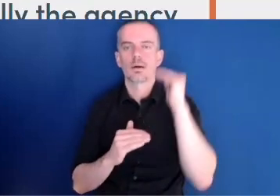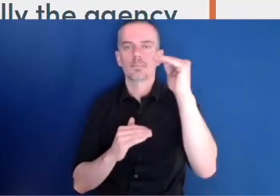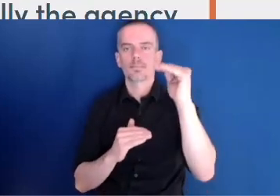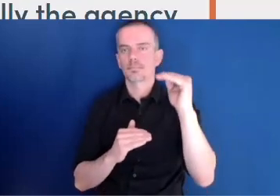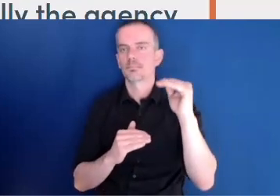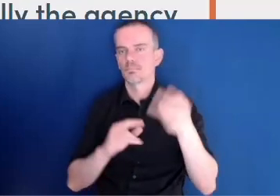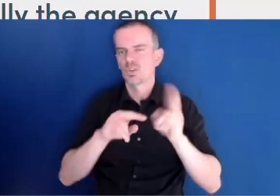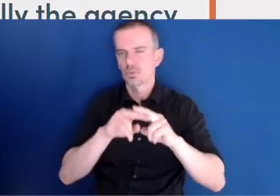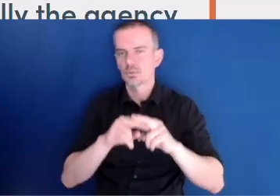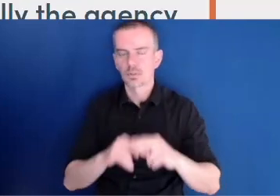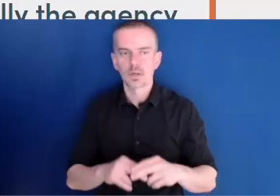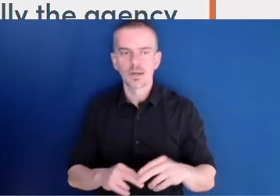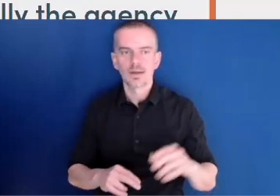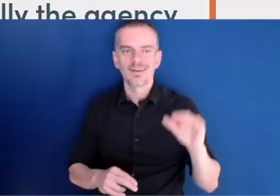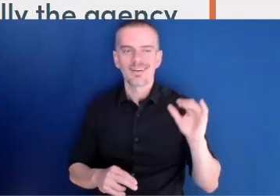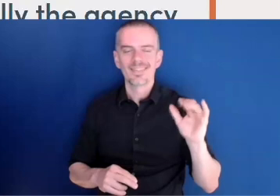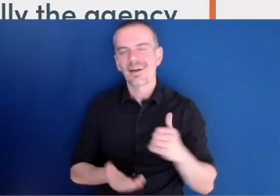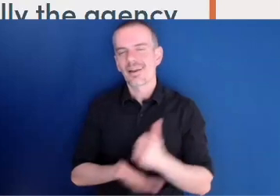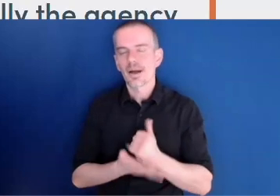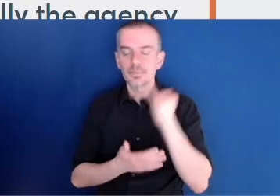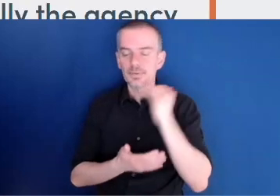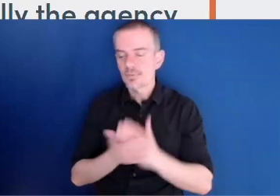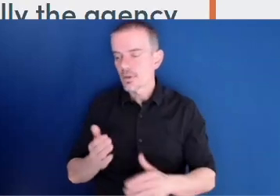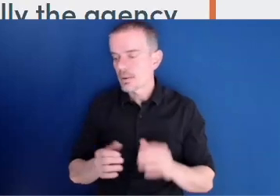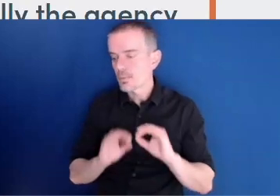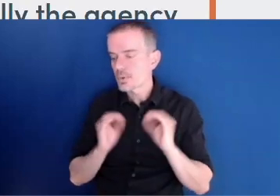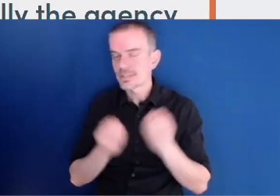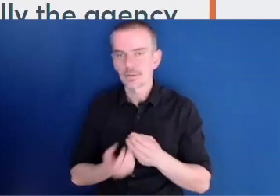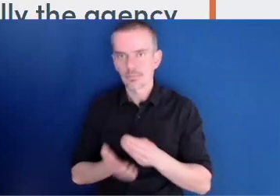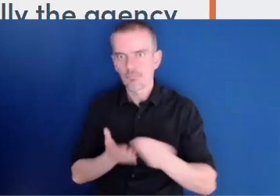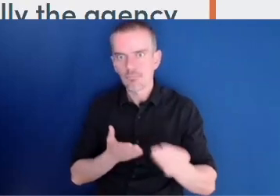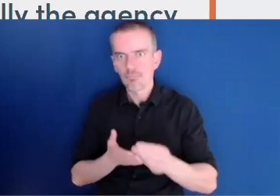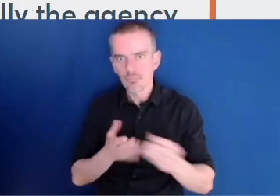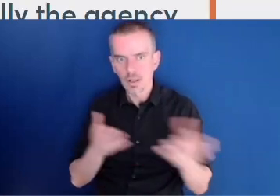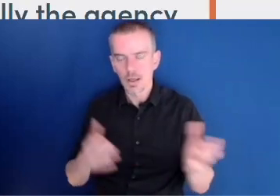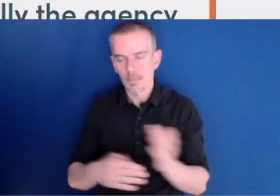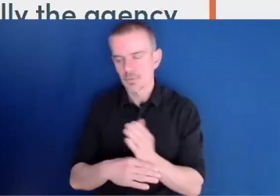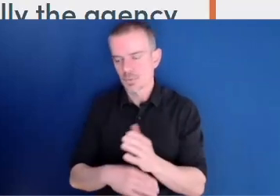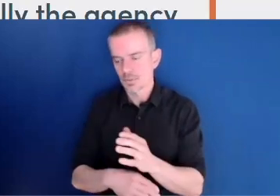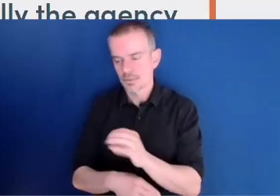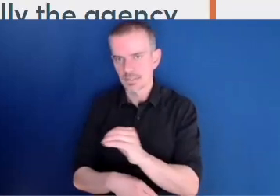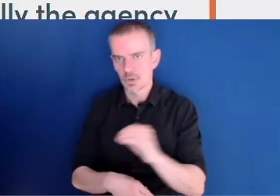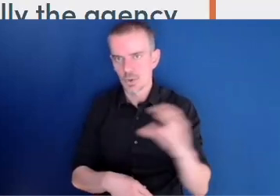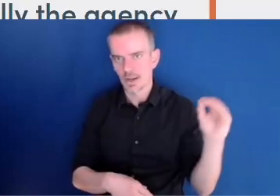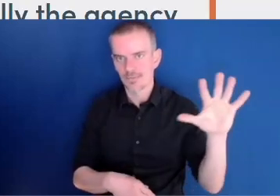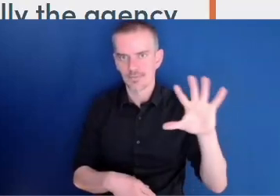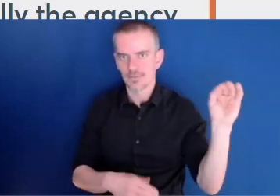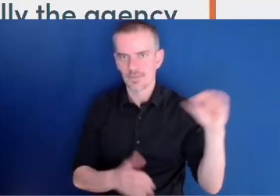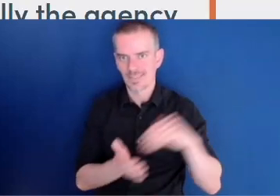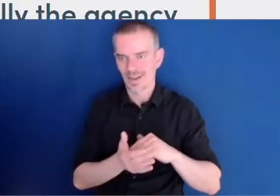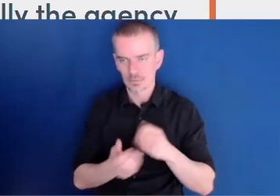maybe, making quite a bit of purchases between 10 and 50,000, or I guess 0 and